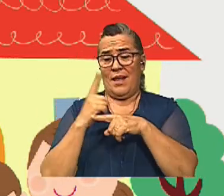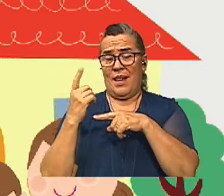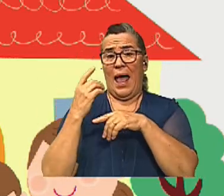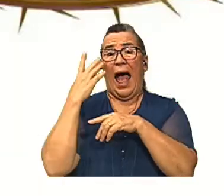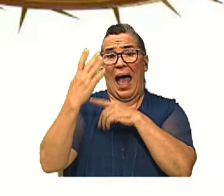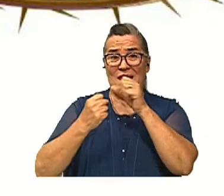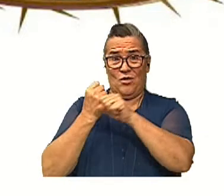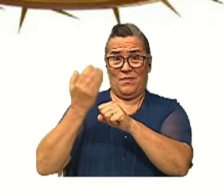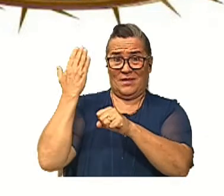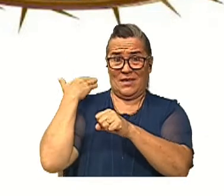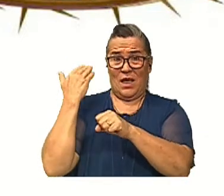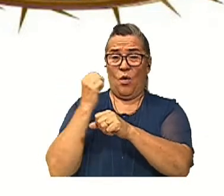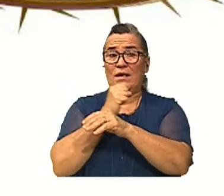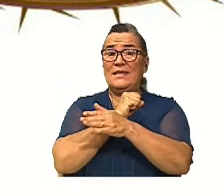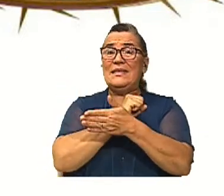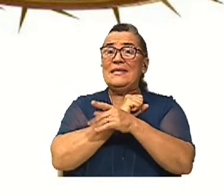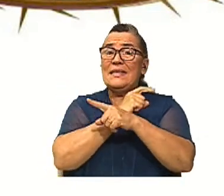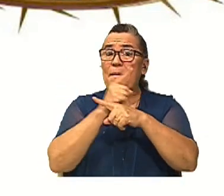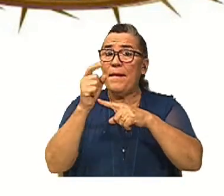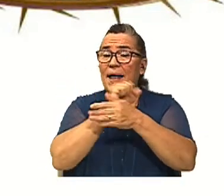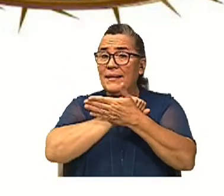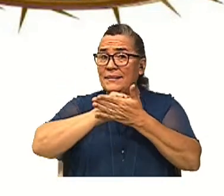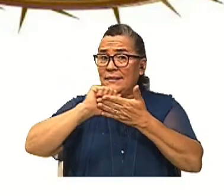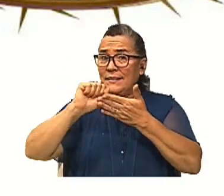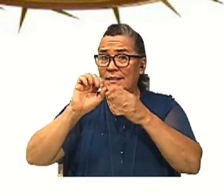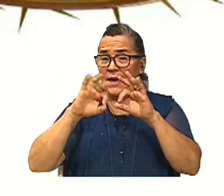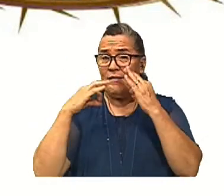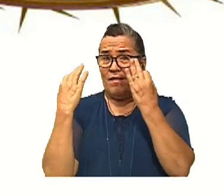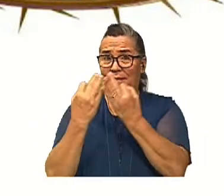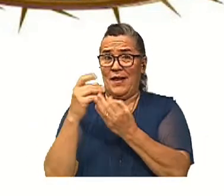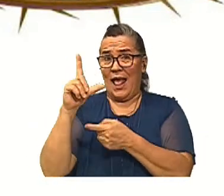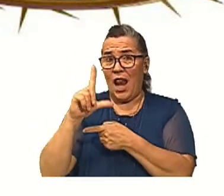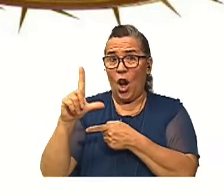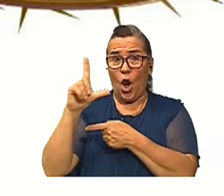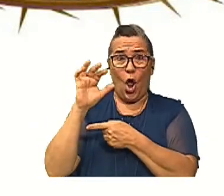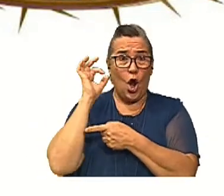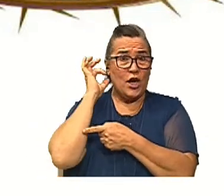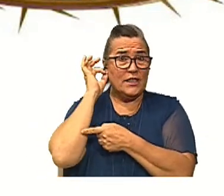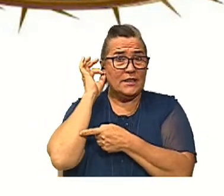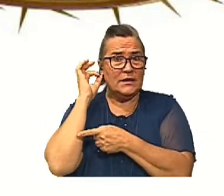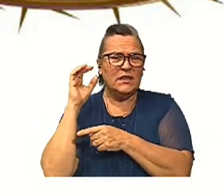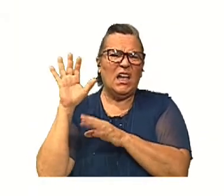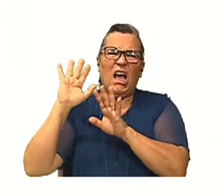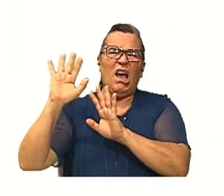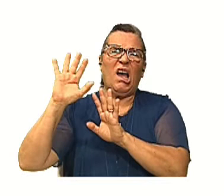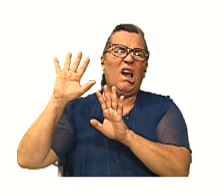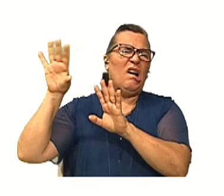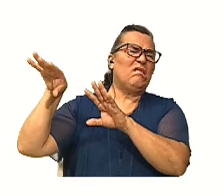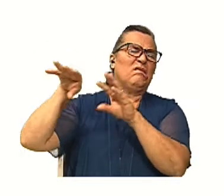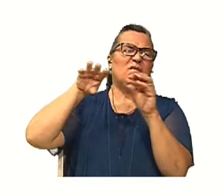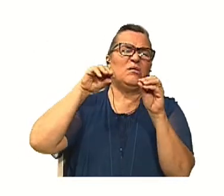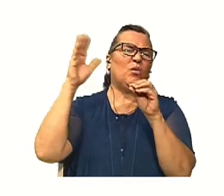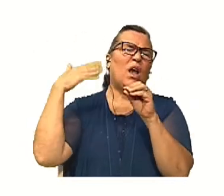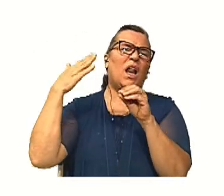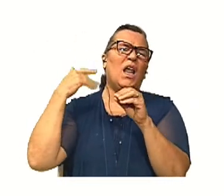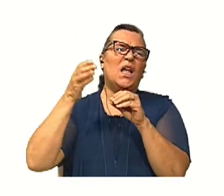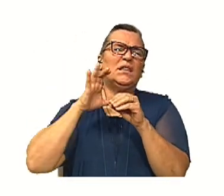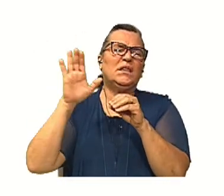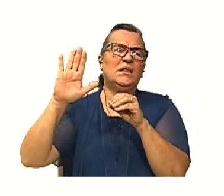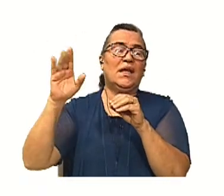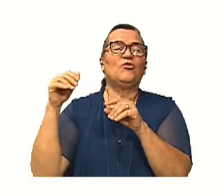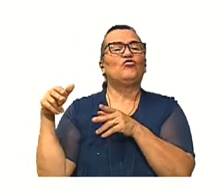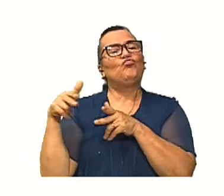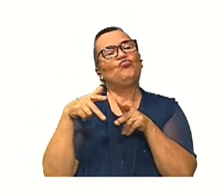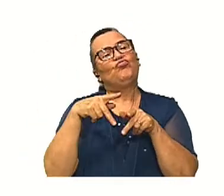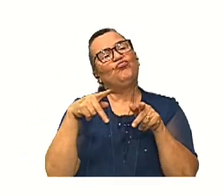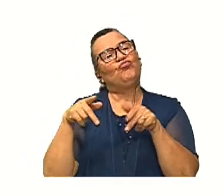during Holy Week, Lauren's family wanted to get out of the heat. They traveled to the Adenal